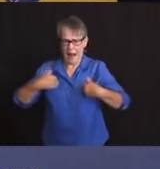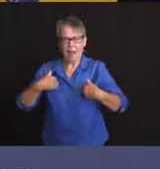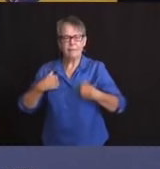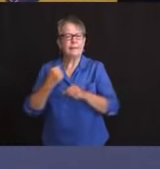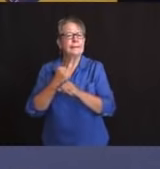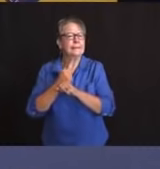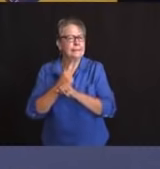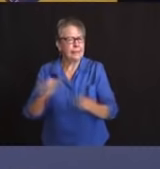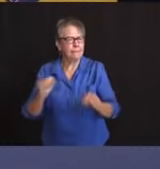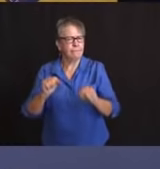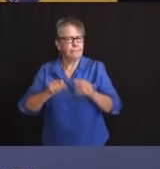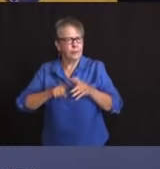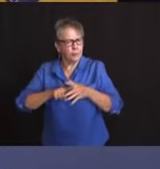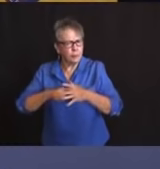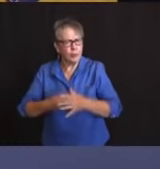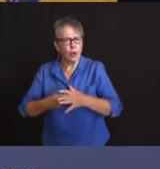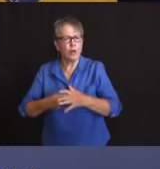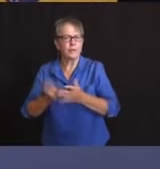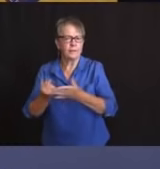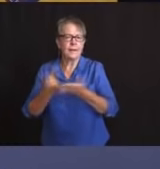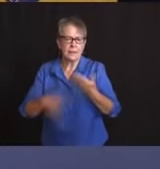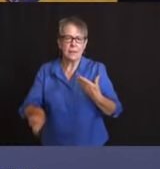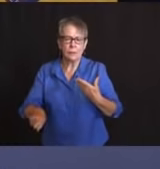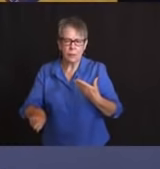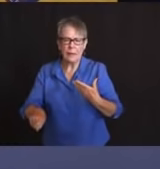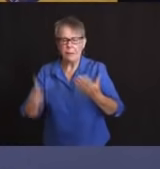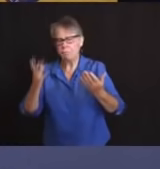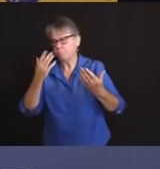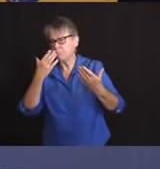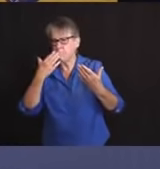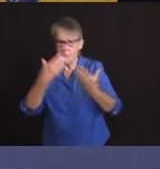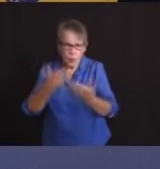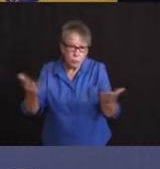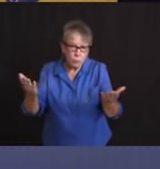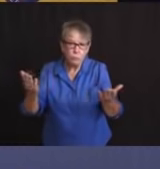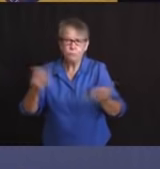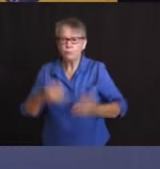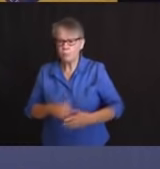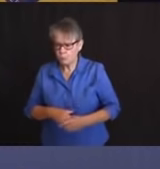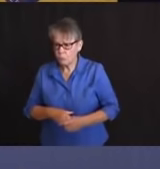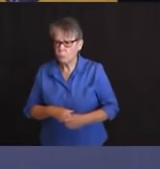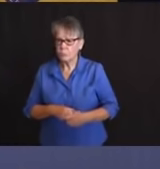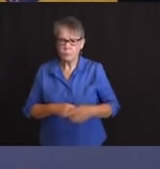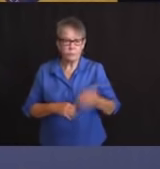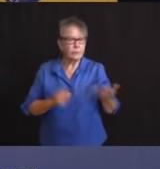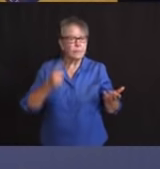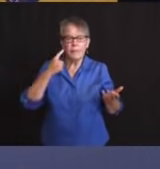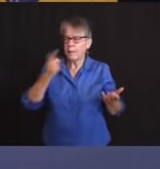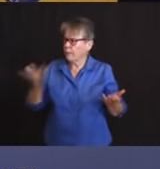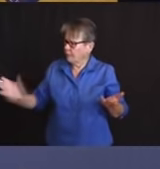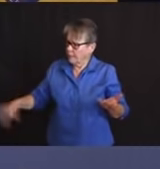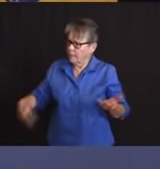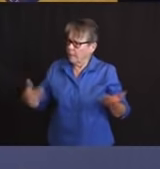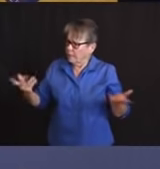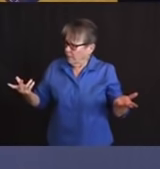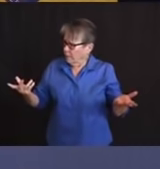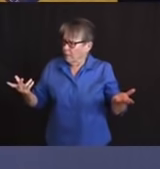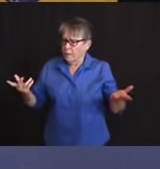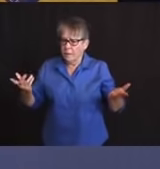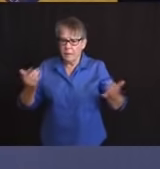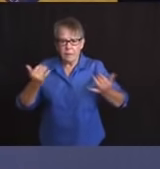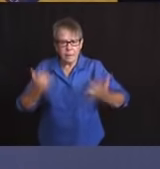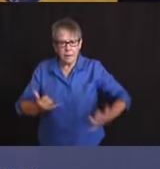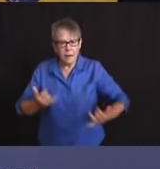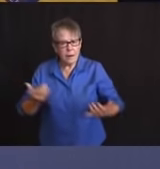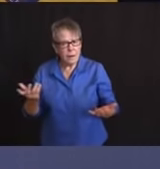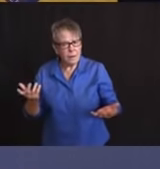A couple of things. You alluded to it at the very end of your comments. Anybody who's expecting a normal school